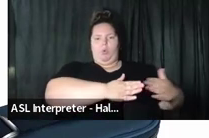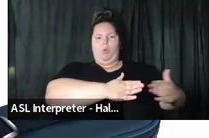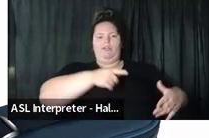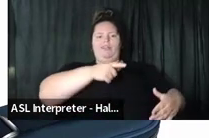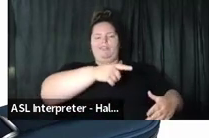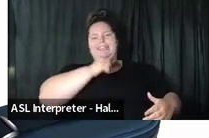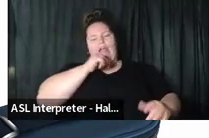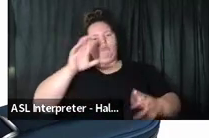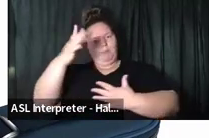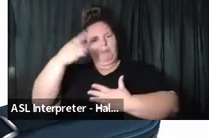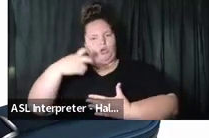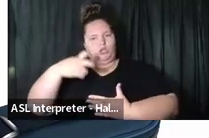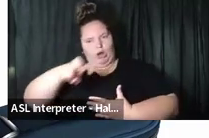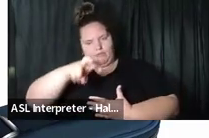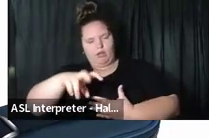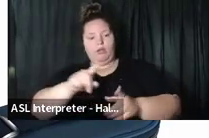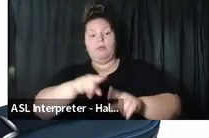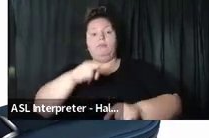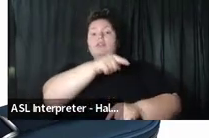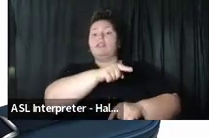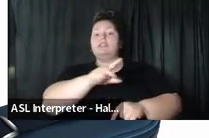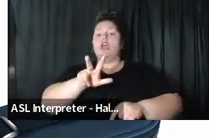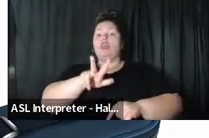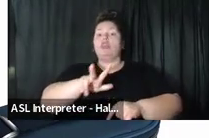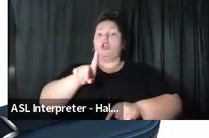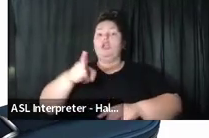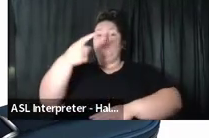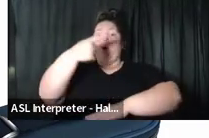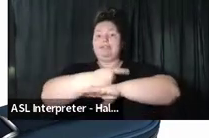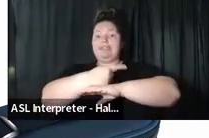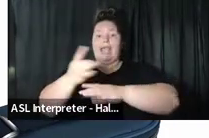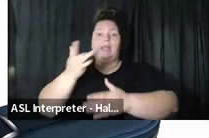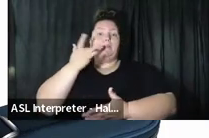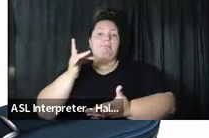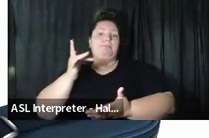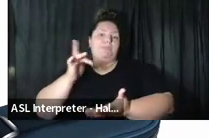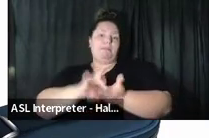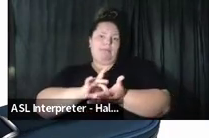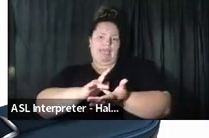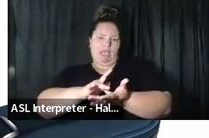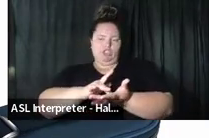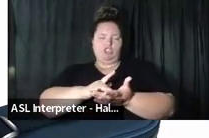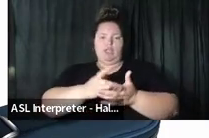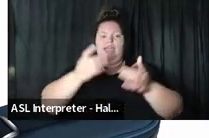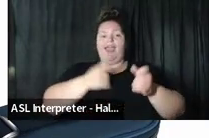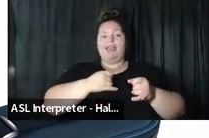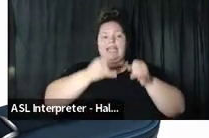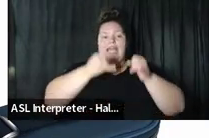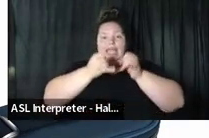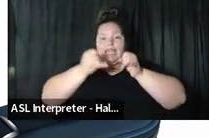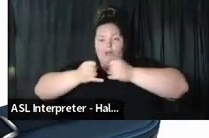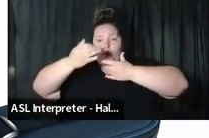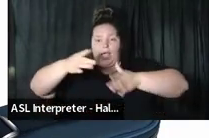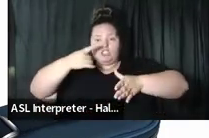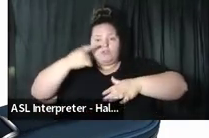this 31-day Med Center reminder system is that it's got individual boxes for the days, and then it's